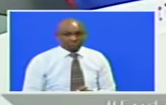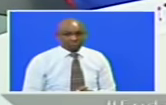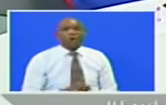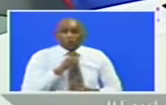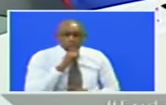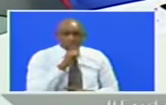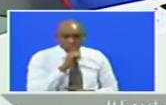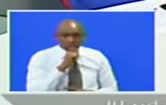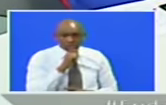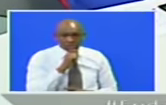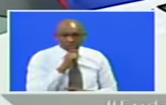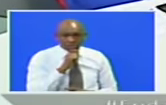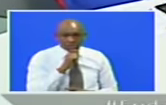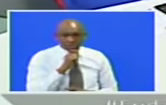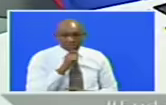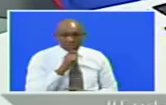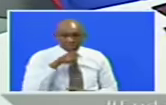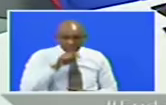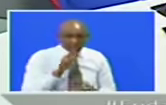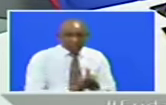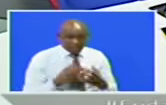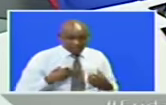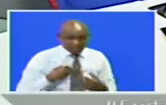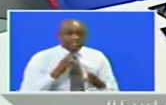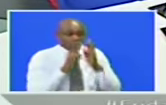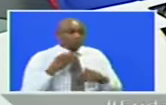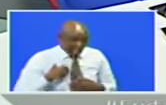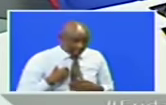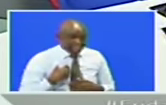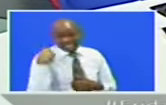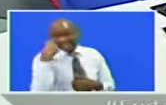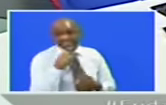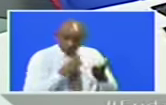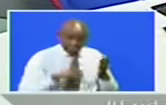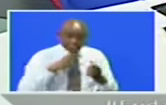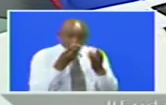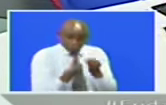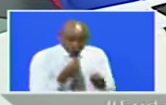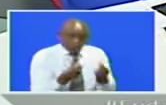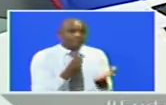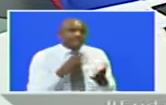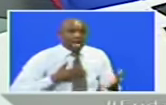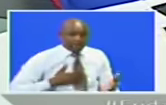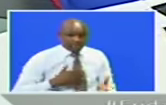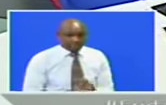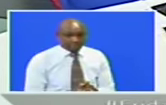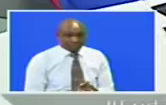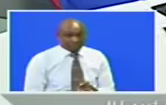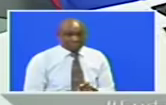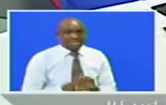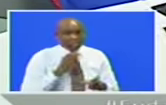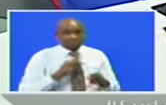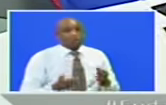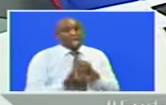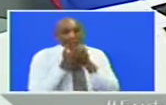Alco-Blow with some of the police officers, they have been there to take our money in the name of